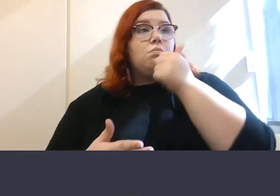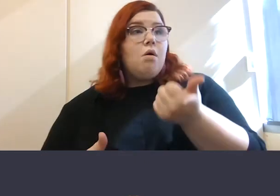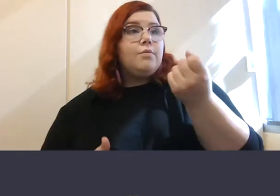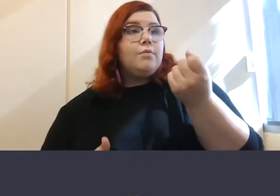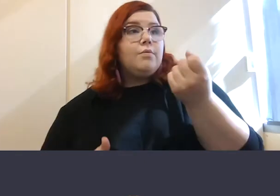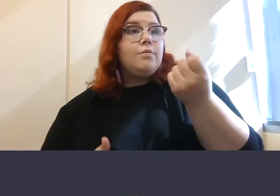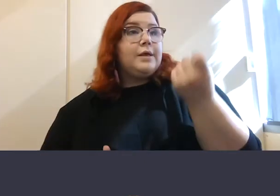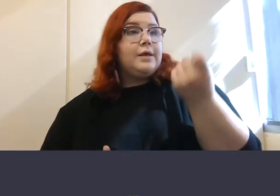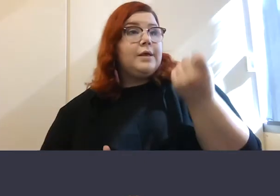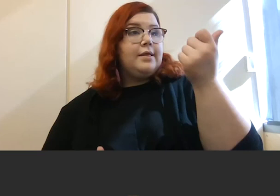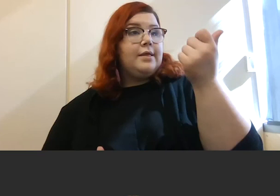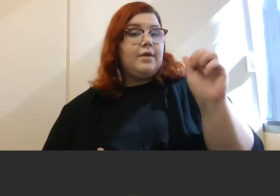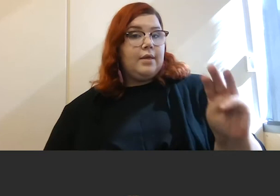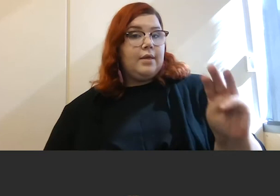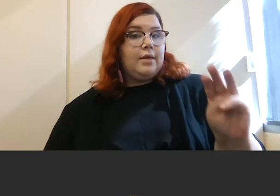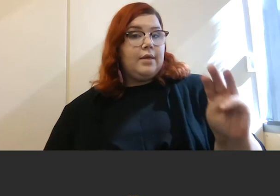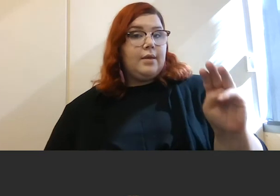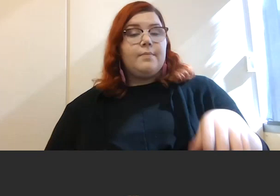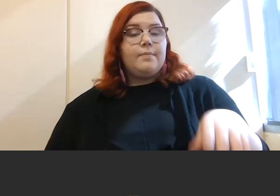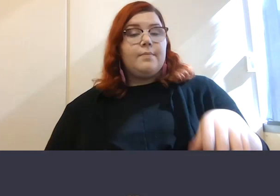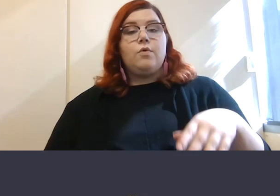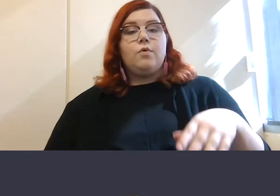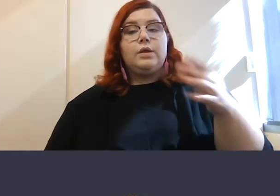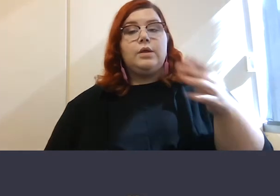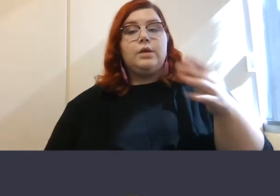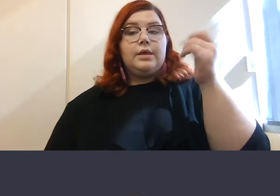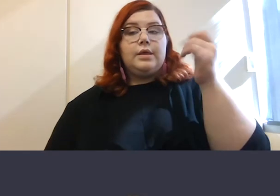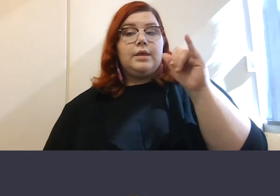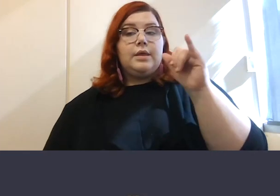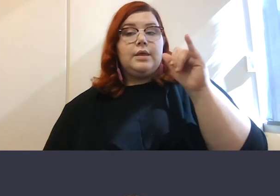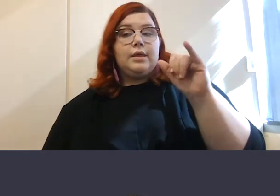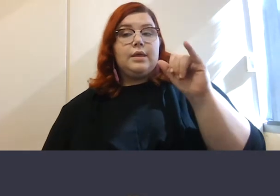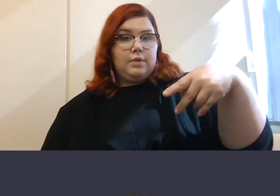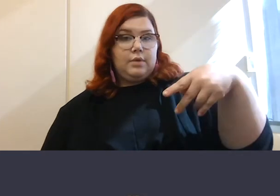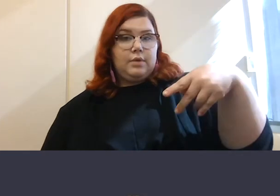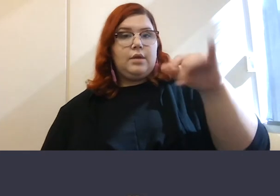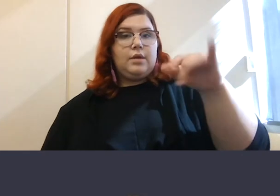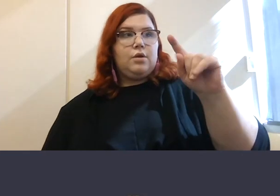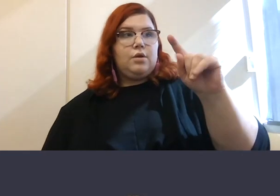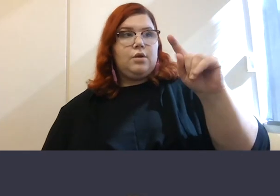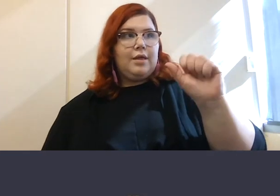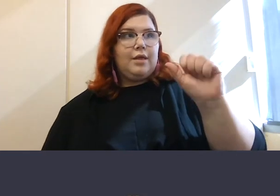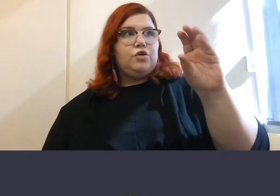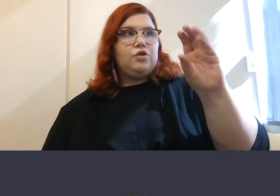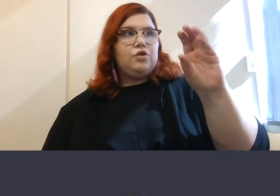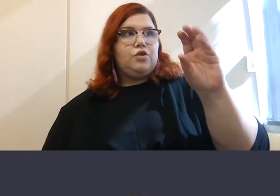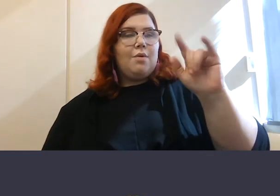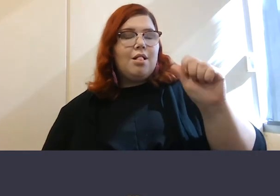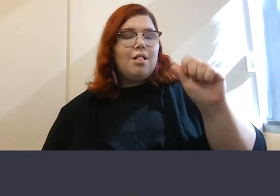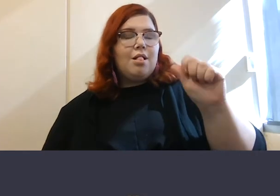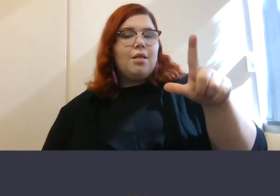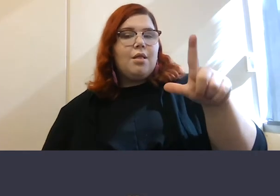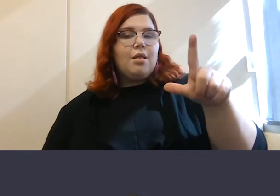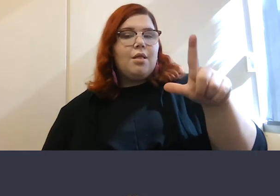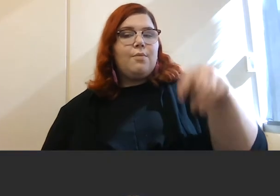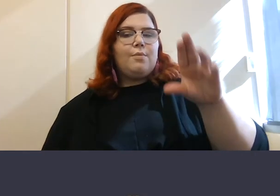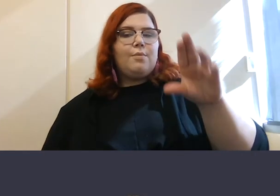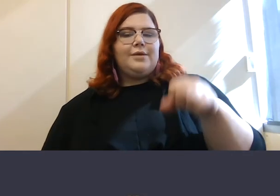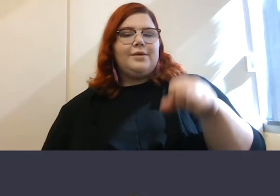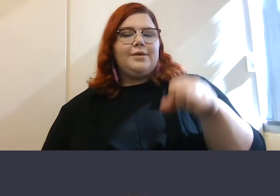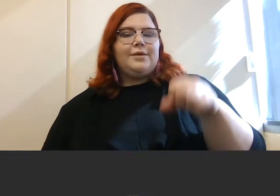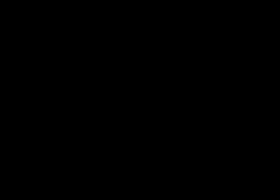property session. Thank you. Bye. Bye.